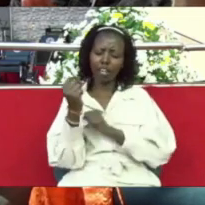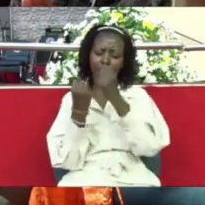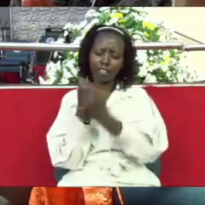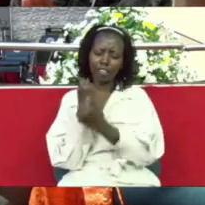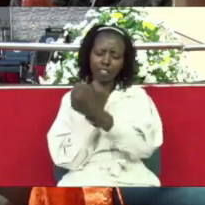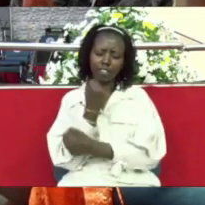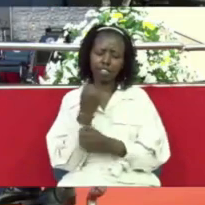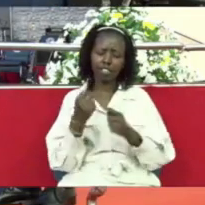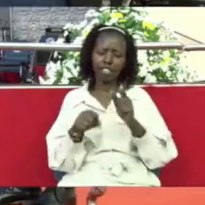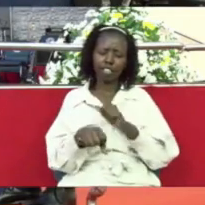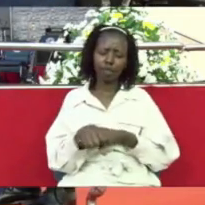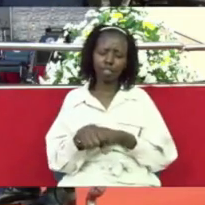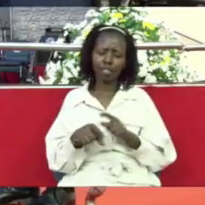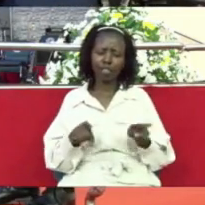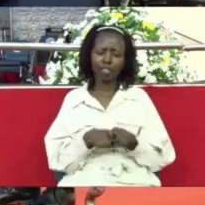As your word says in